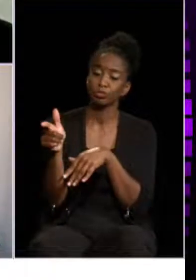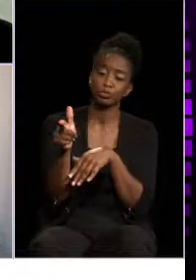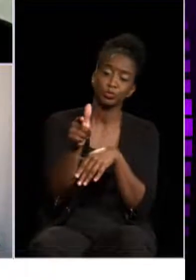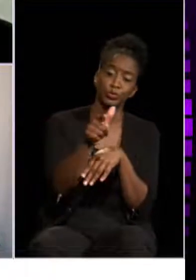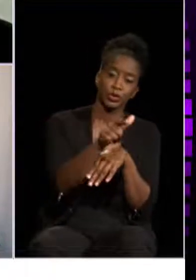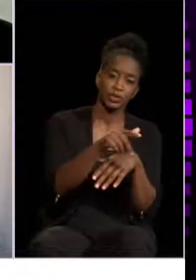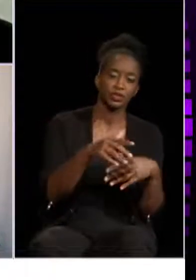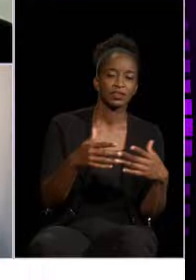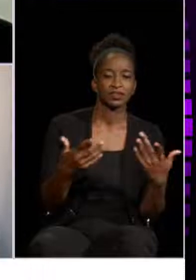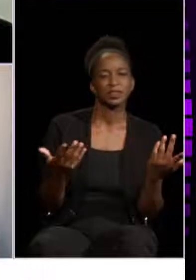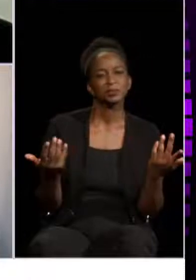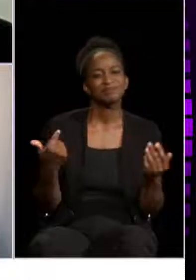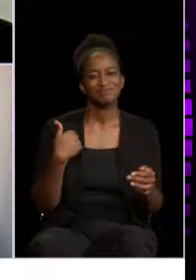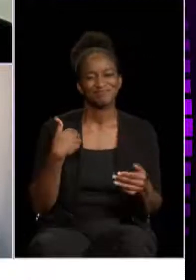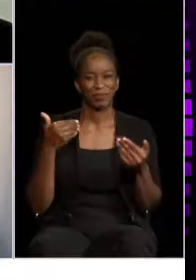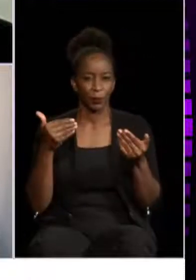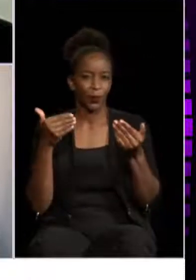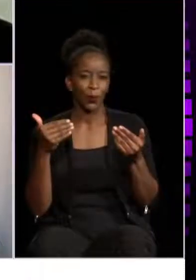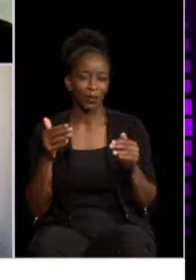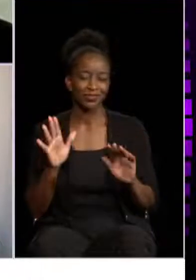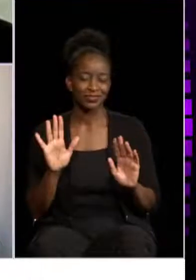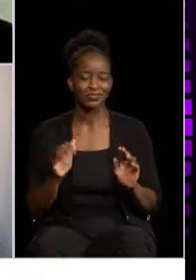I can probably start off. My